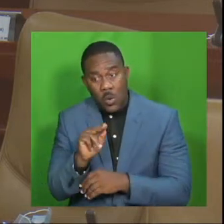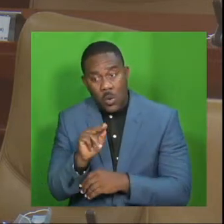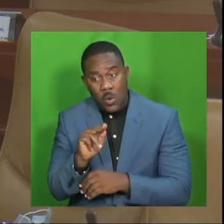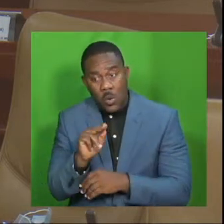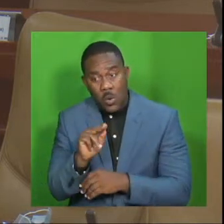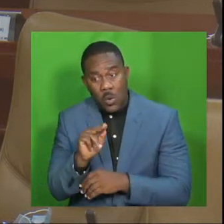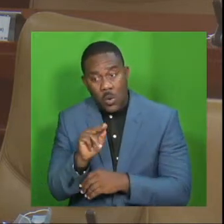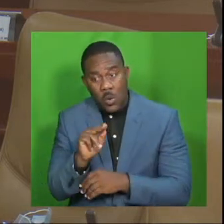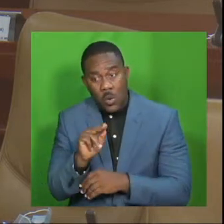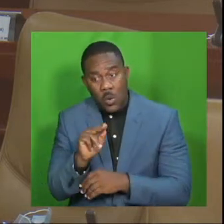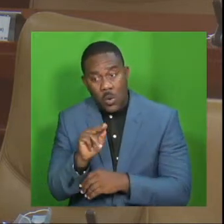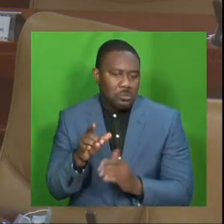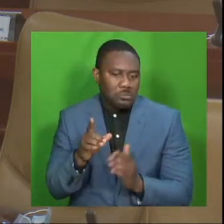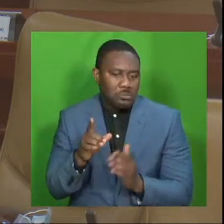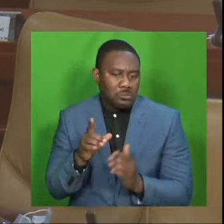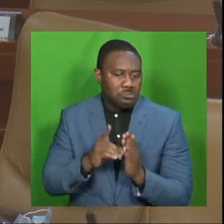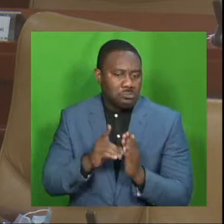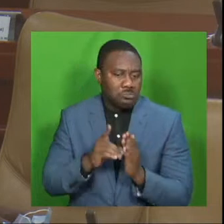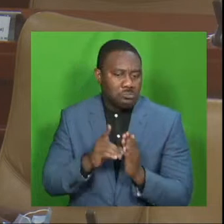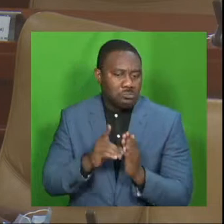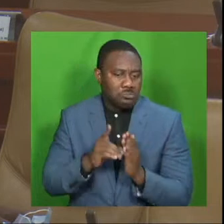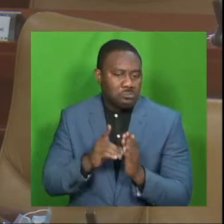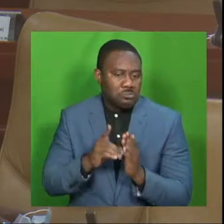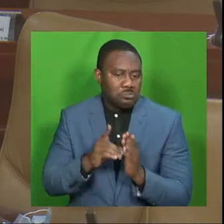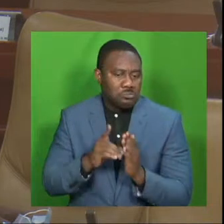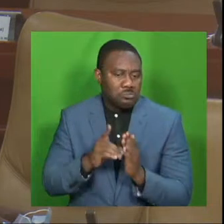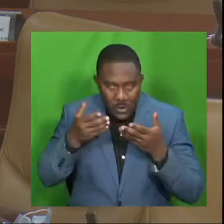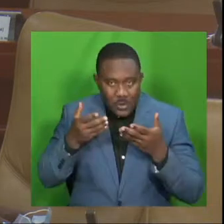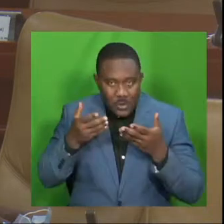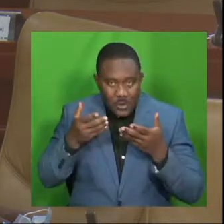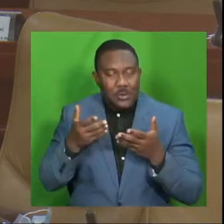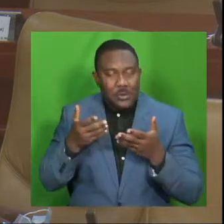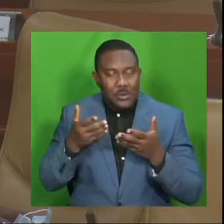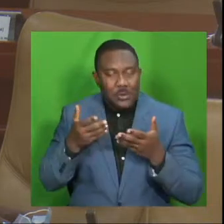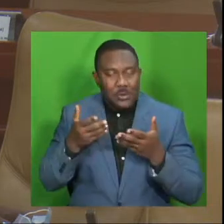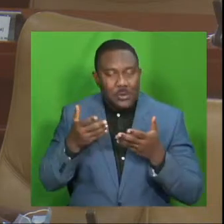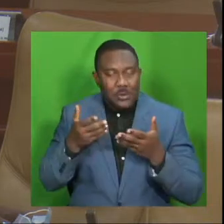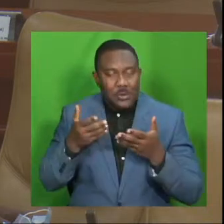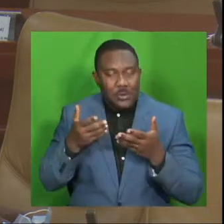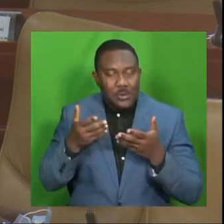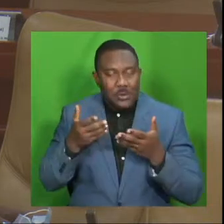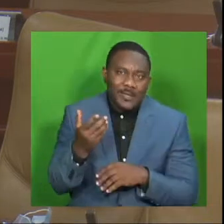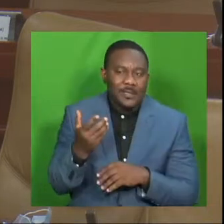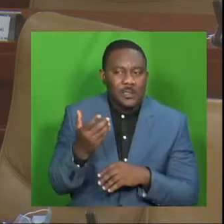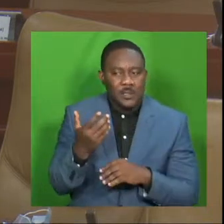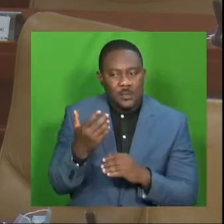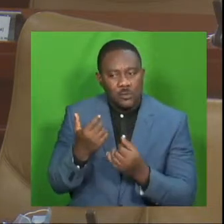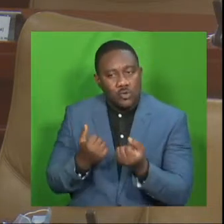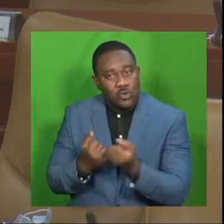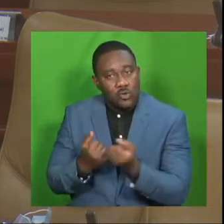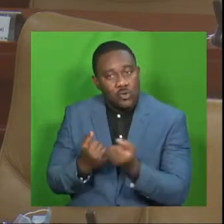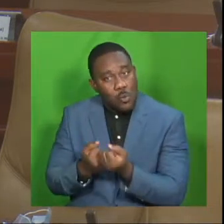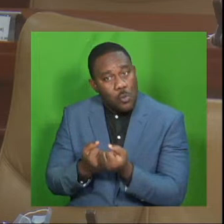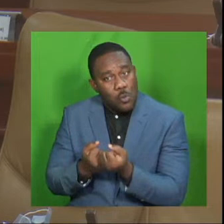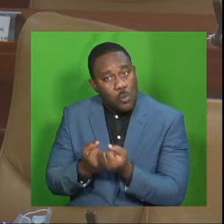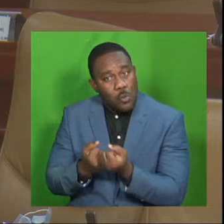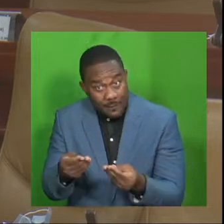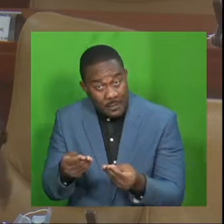in the various districts have been targeted for this kind of support. And so I would